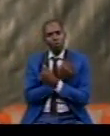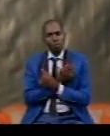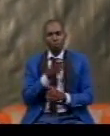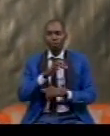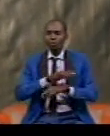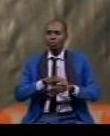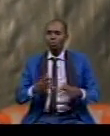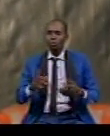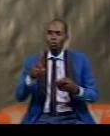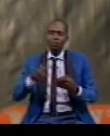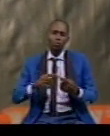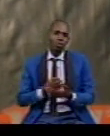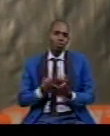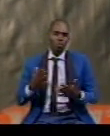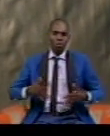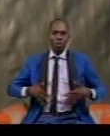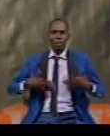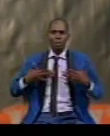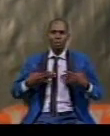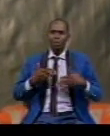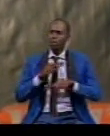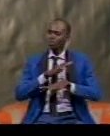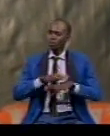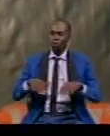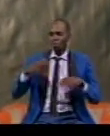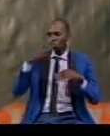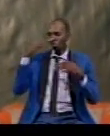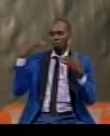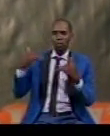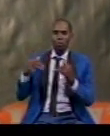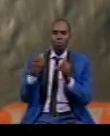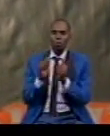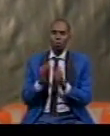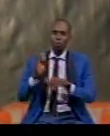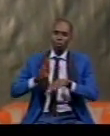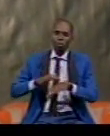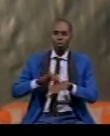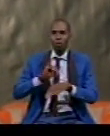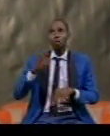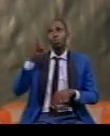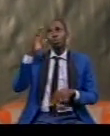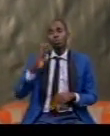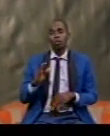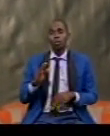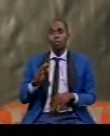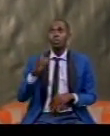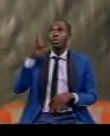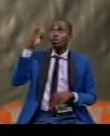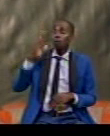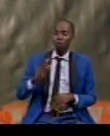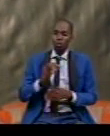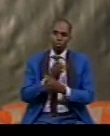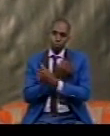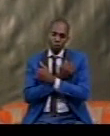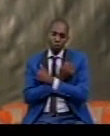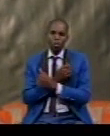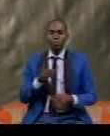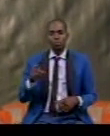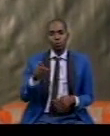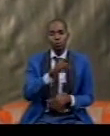will heal you. He'll give you salvation. That's the first thing. That's the one that takes us to